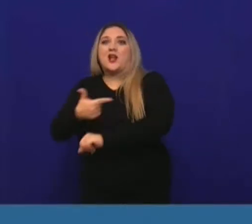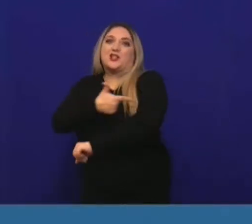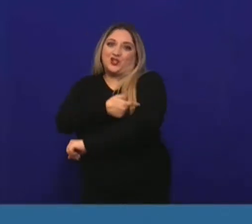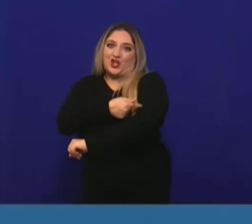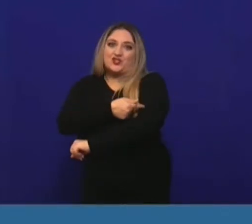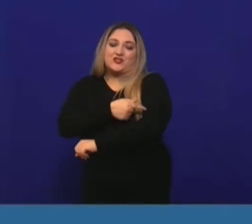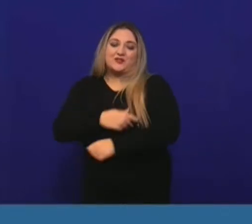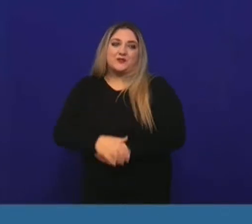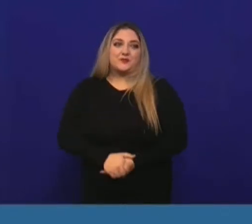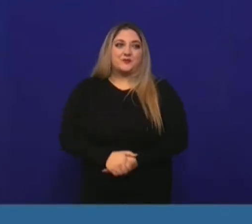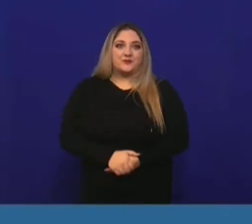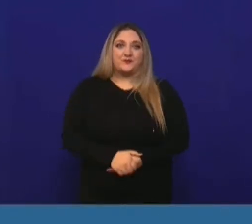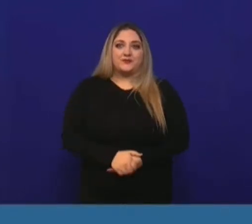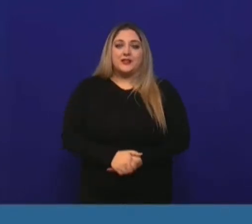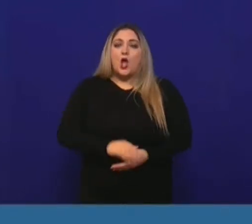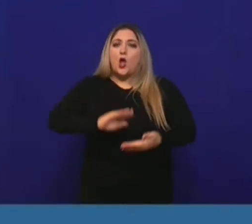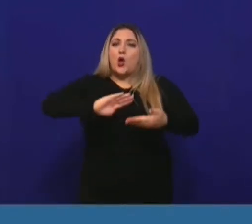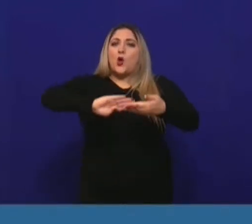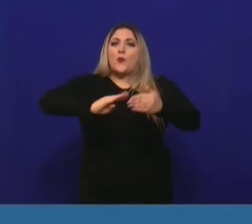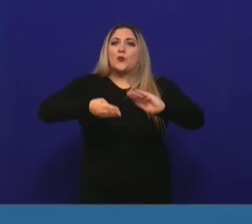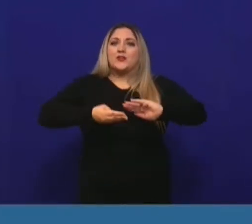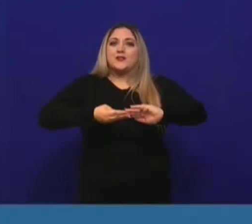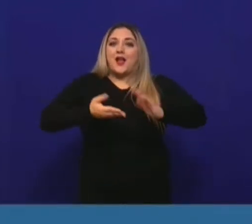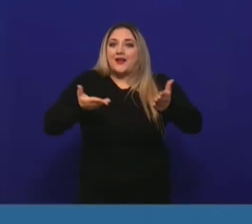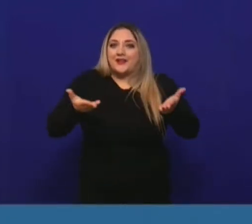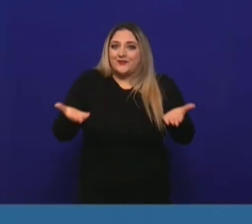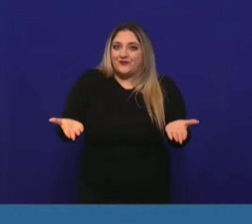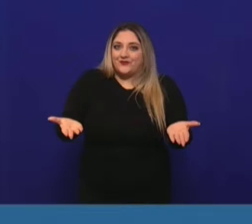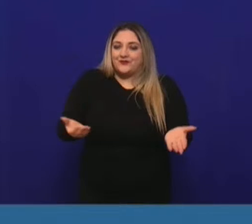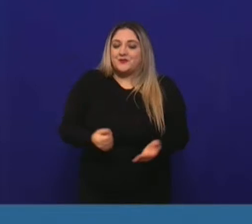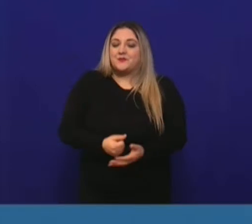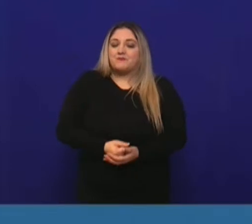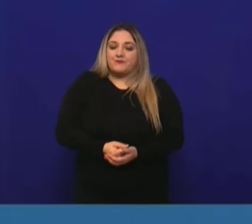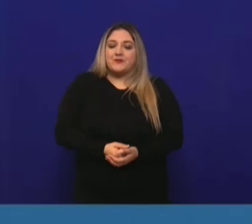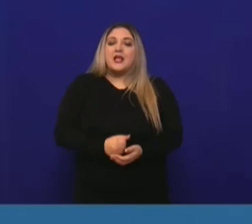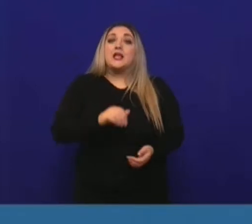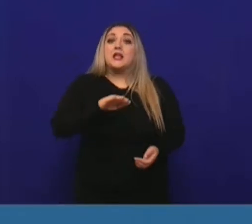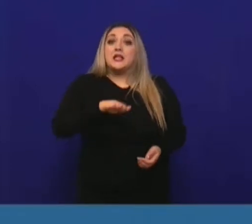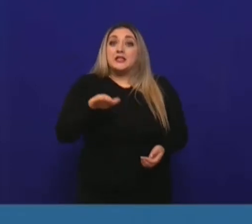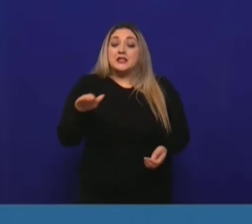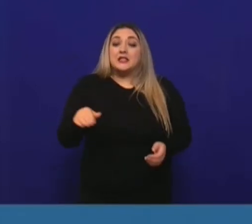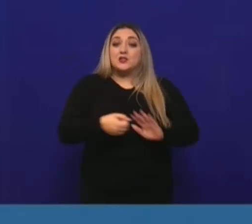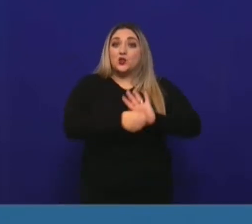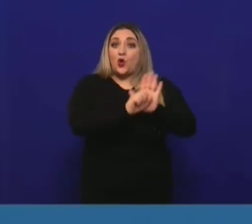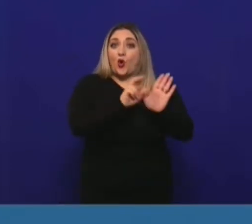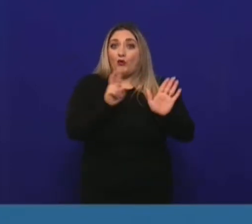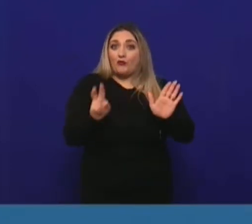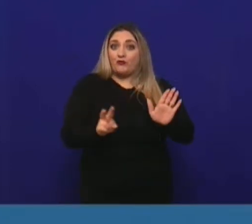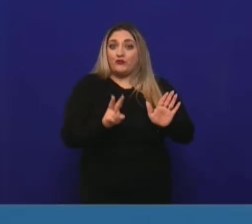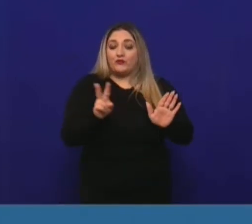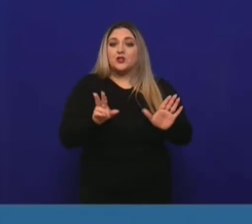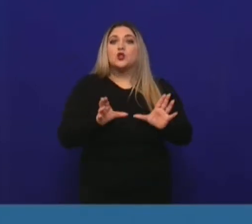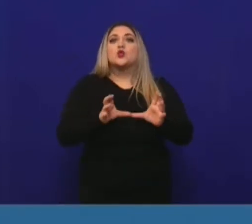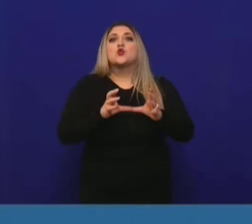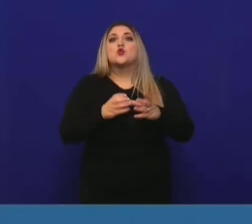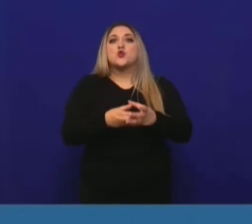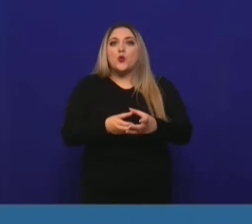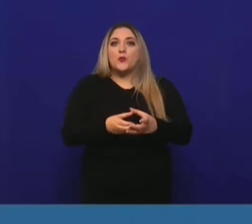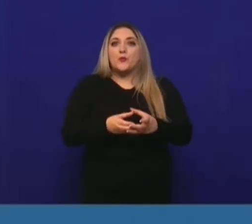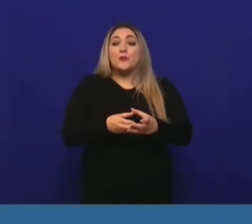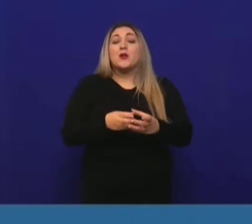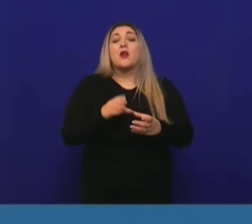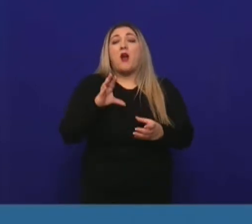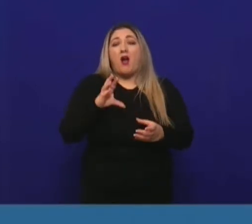X'inhu għaddej fil-komunità? L-ammonti ta' nies li kienu affettwati li huma relatati ma' clusters baqgħu li